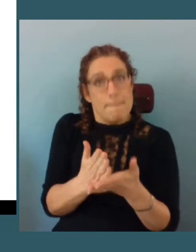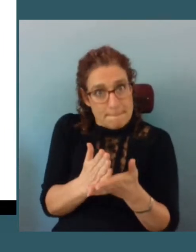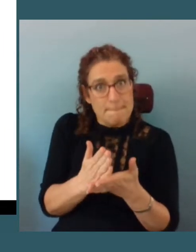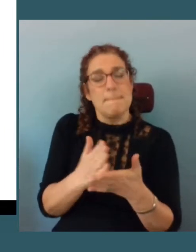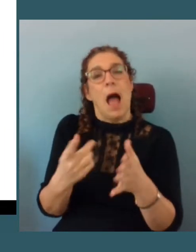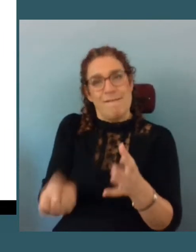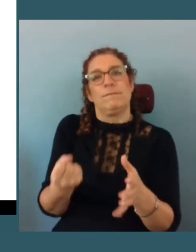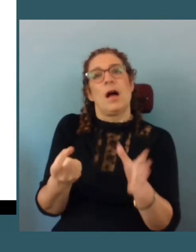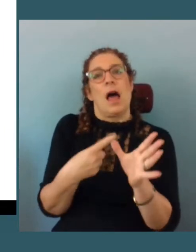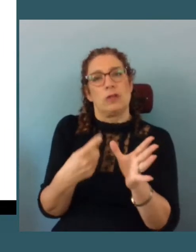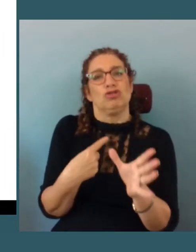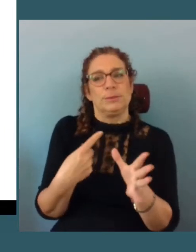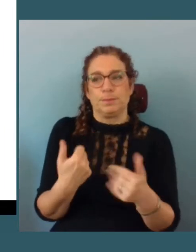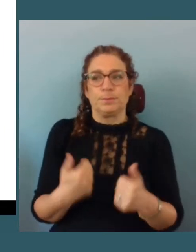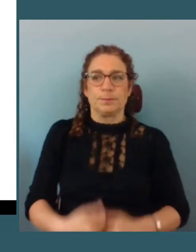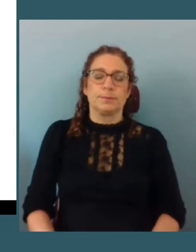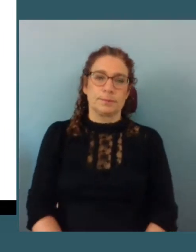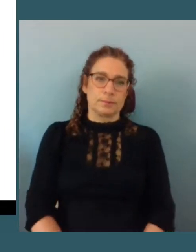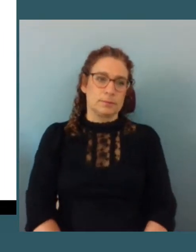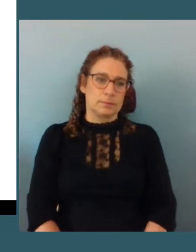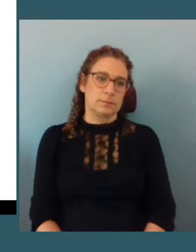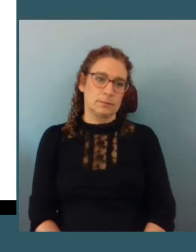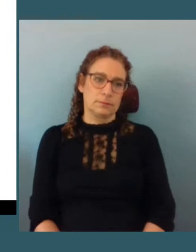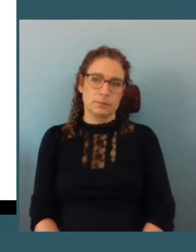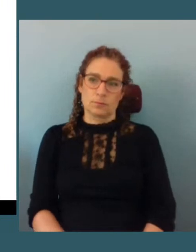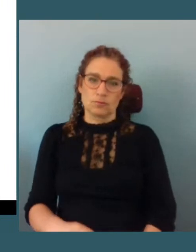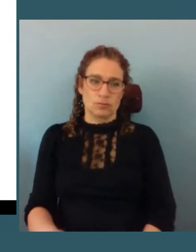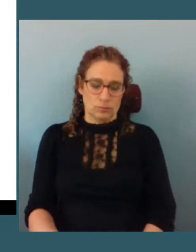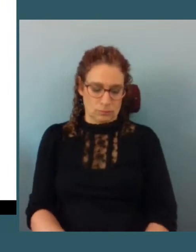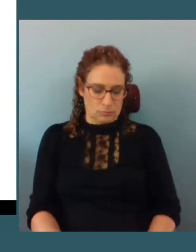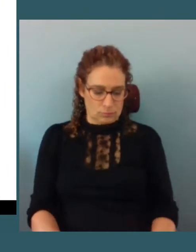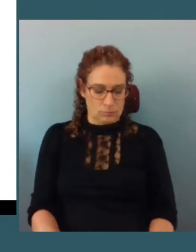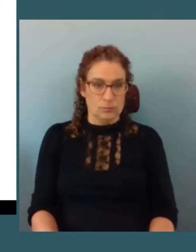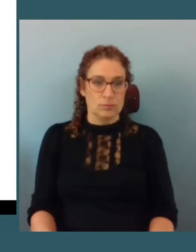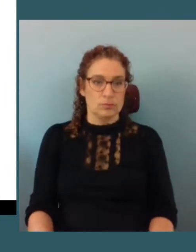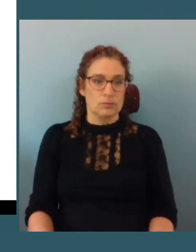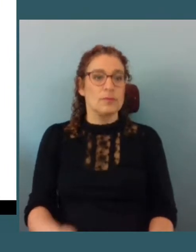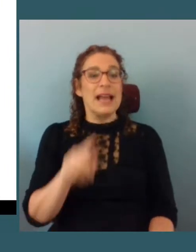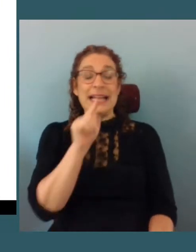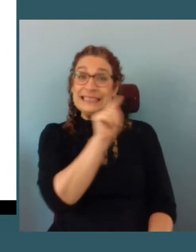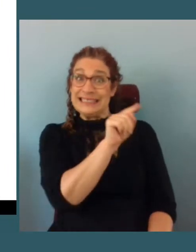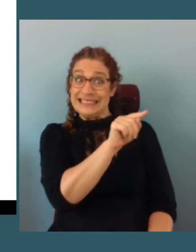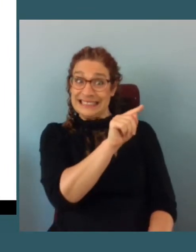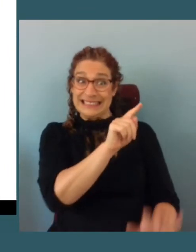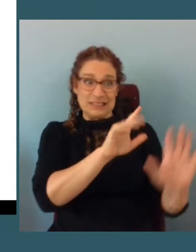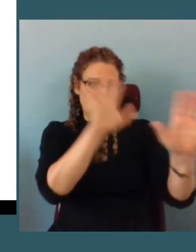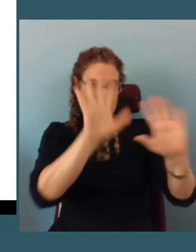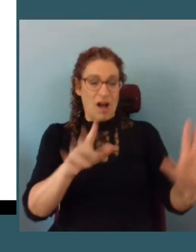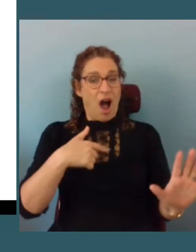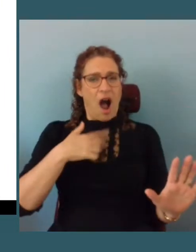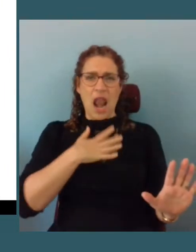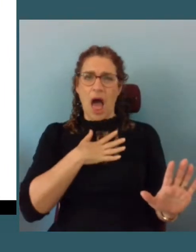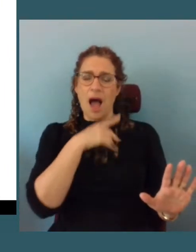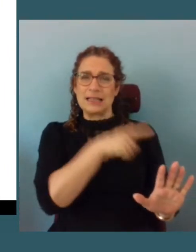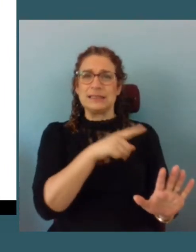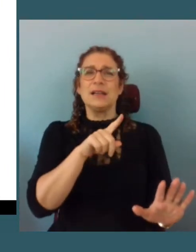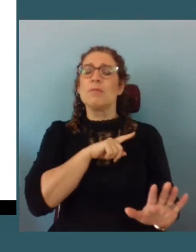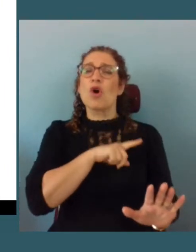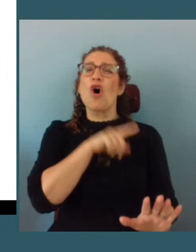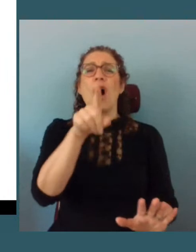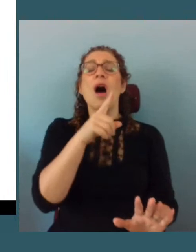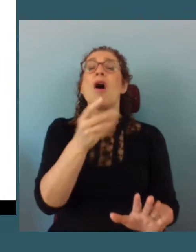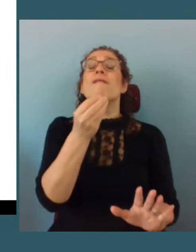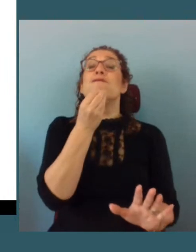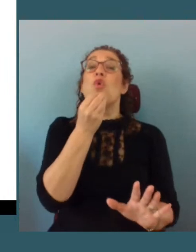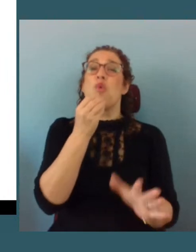I'm going to, just to say, I like this slide, just to say, the way I think about food allergy, it's very much an adverse